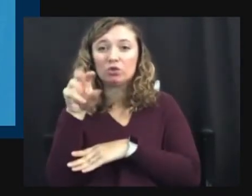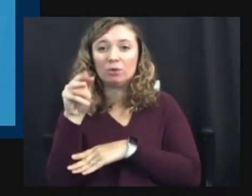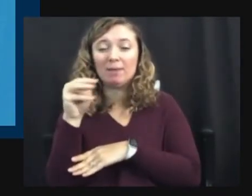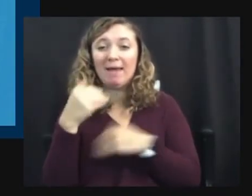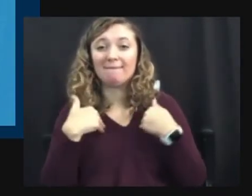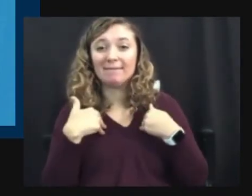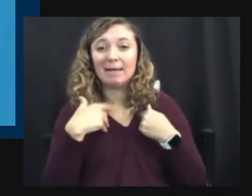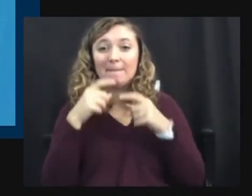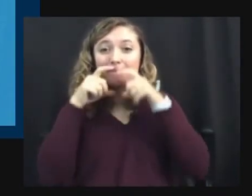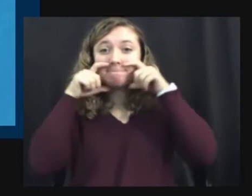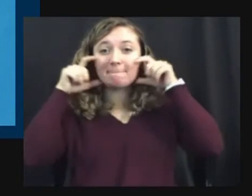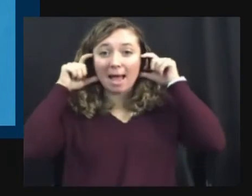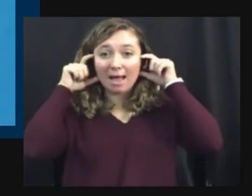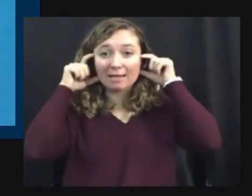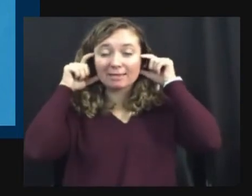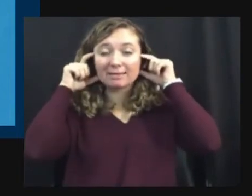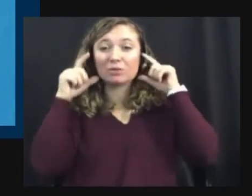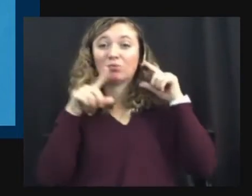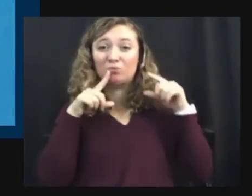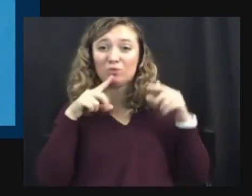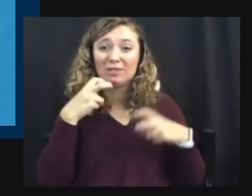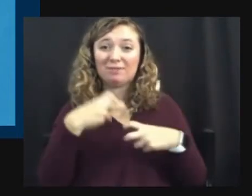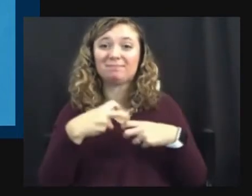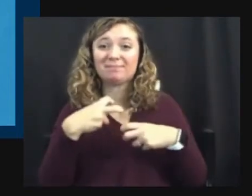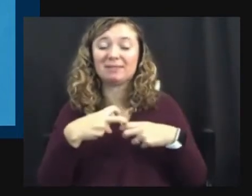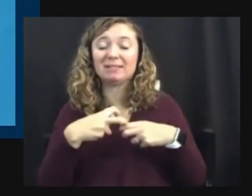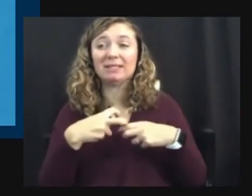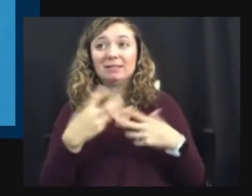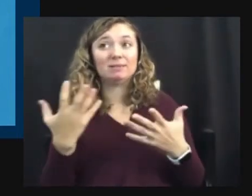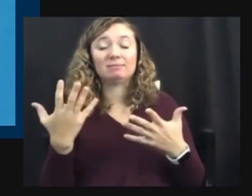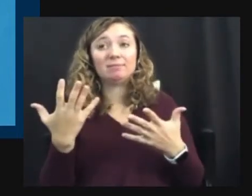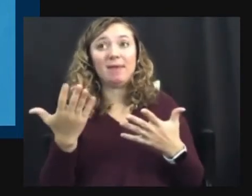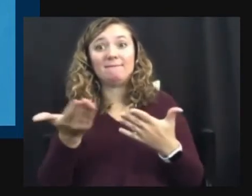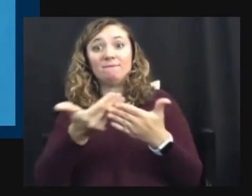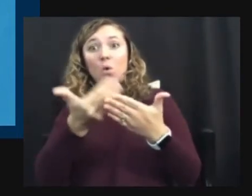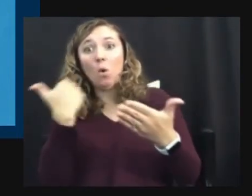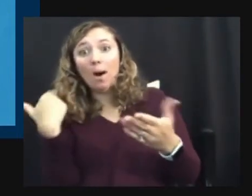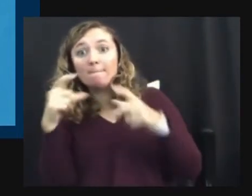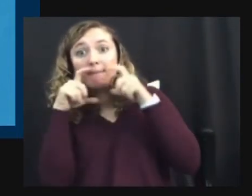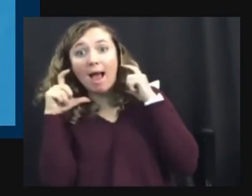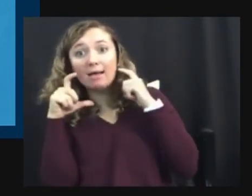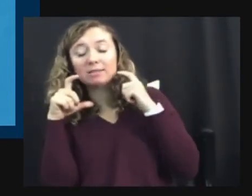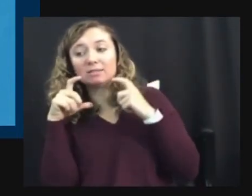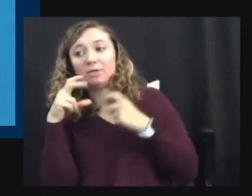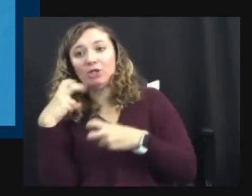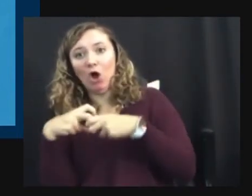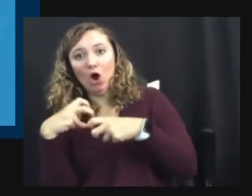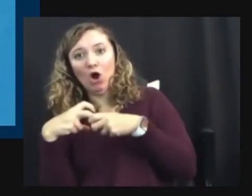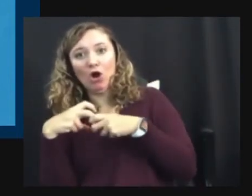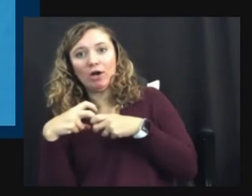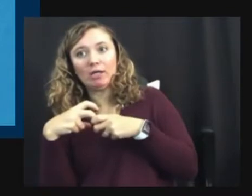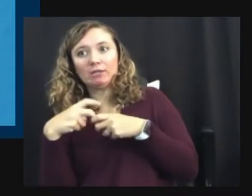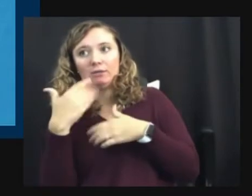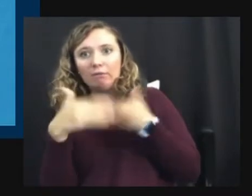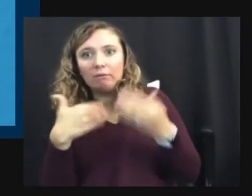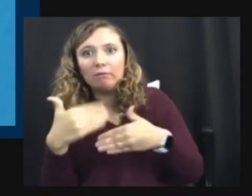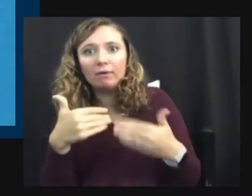it's very hard. It's already hard for us if we have auditory processing disorder to keep up